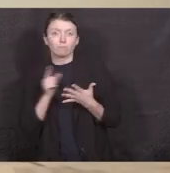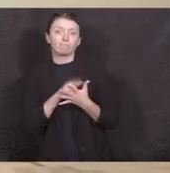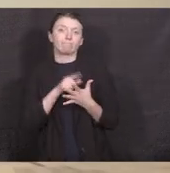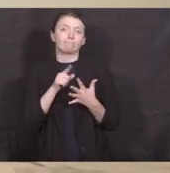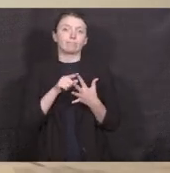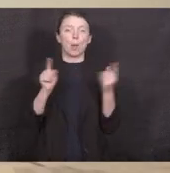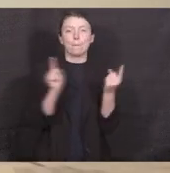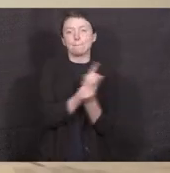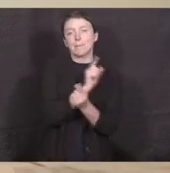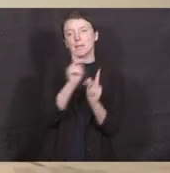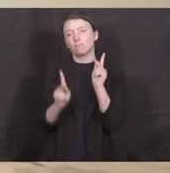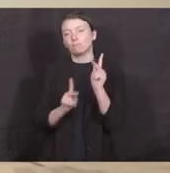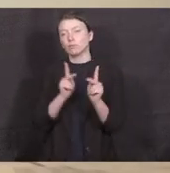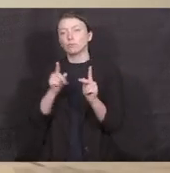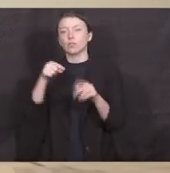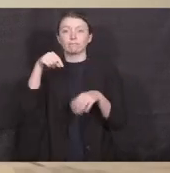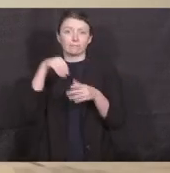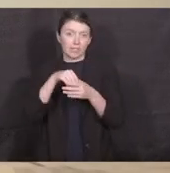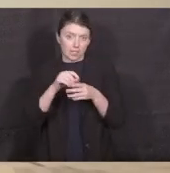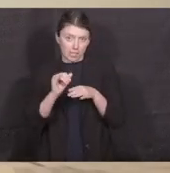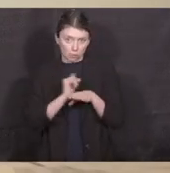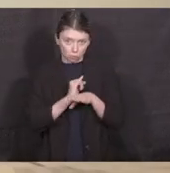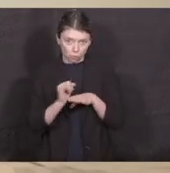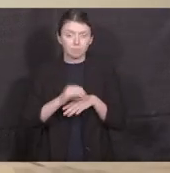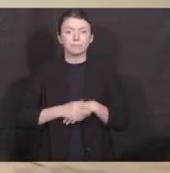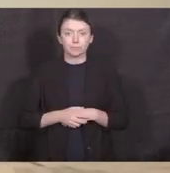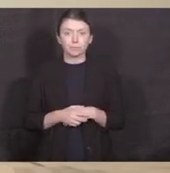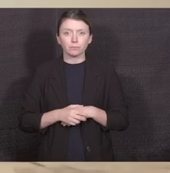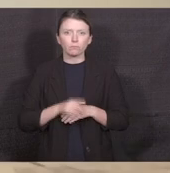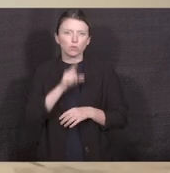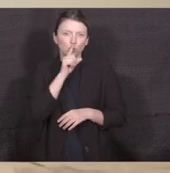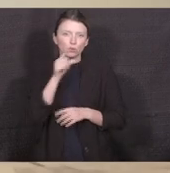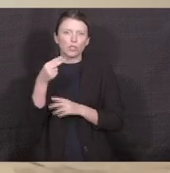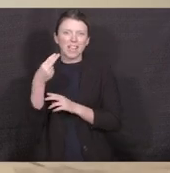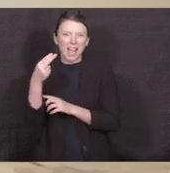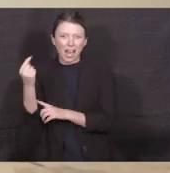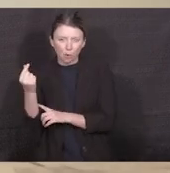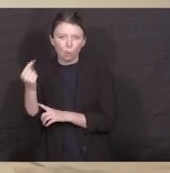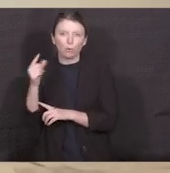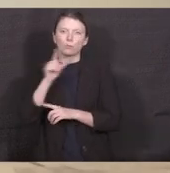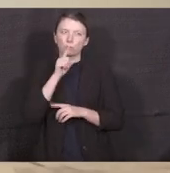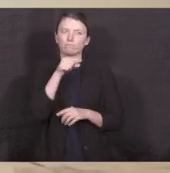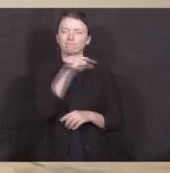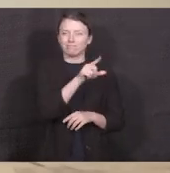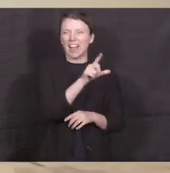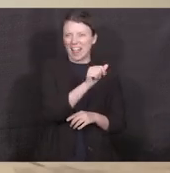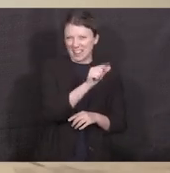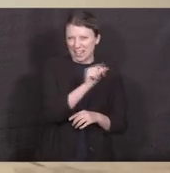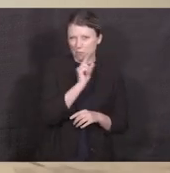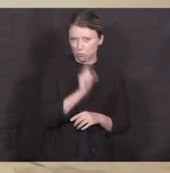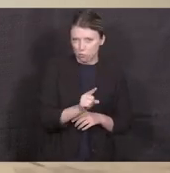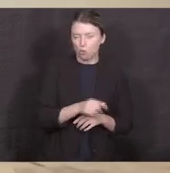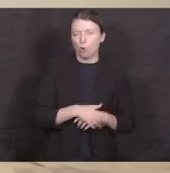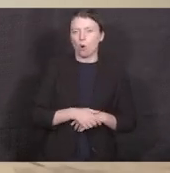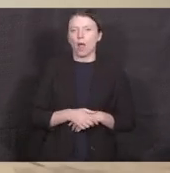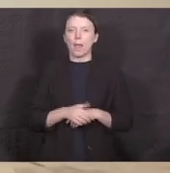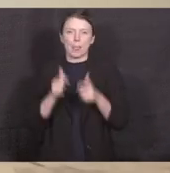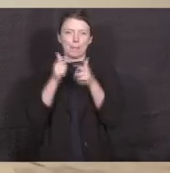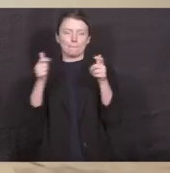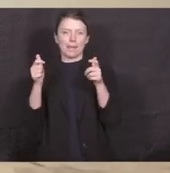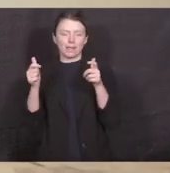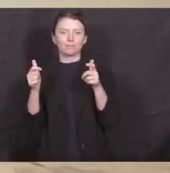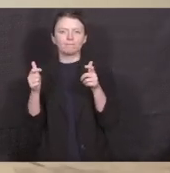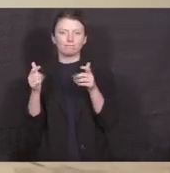meeting people in the industry. And while the headquarters are in LA and in the big metropolitan